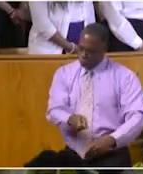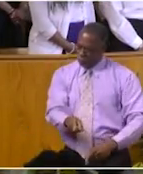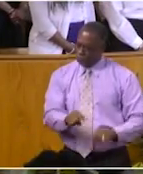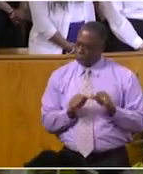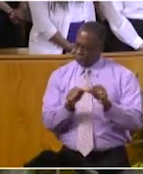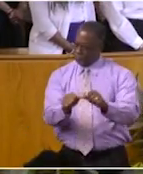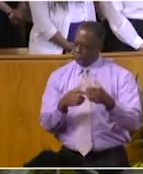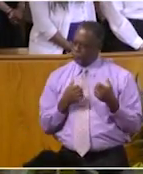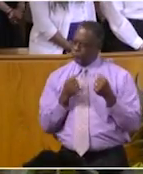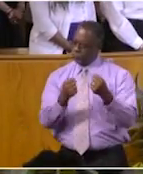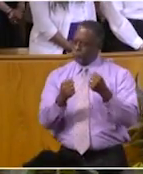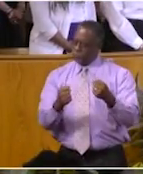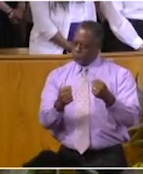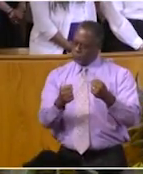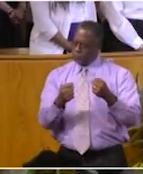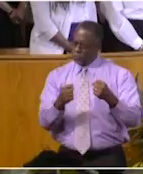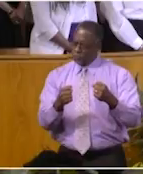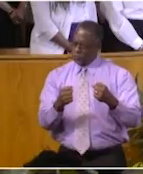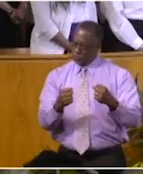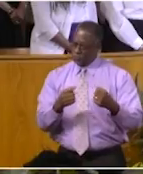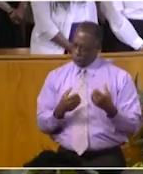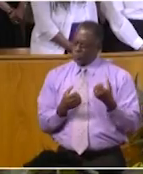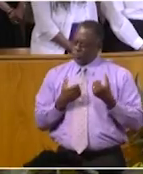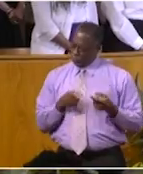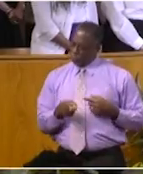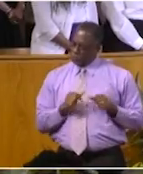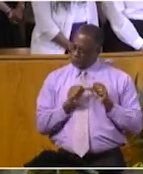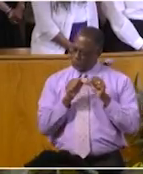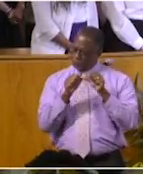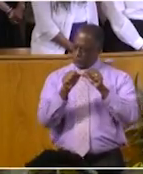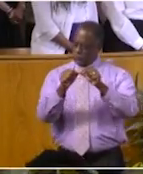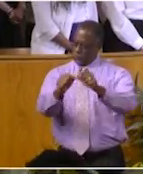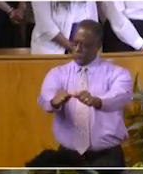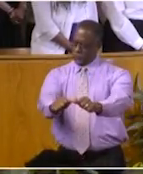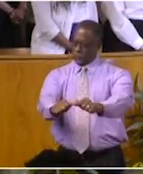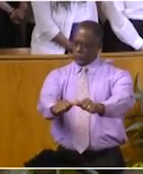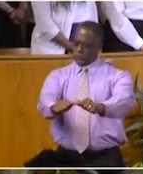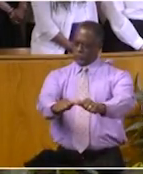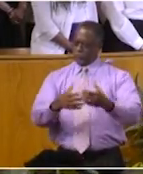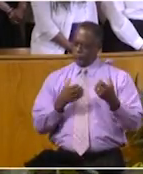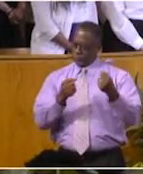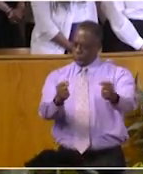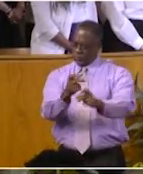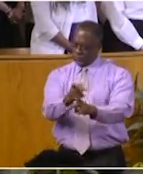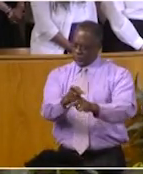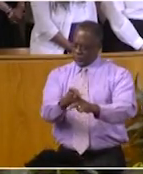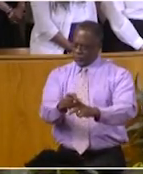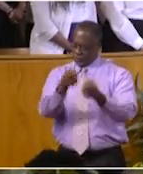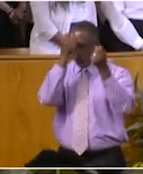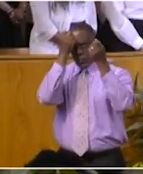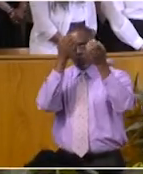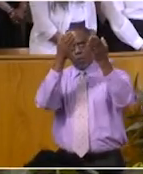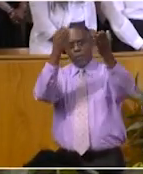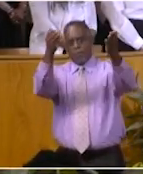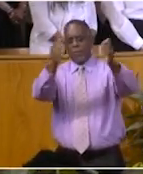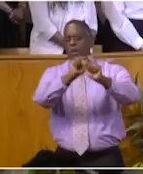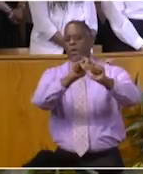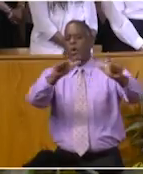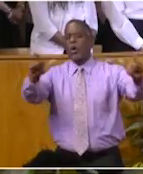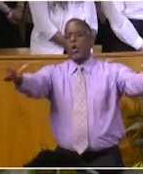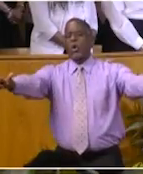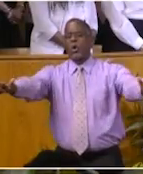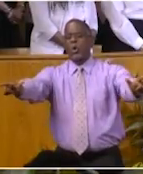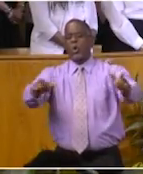strong and very courageous. Be careful to obey all the instructions Moses gave